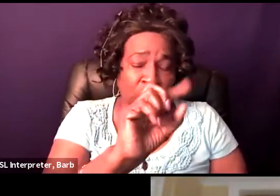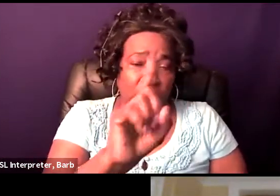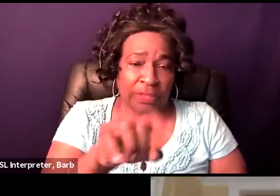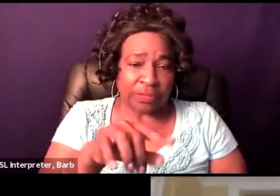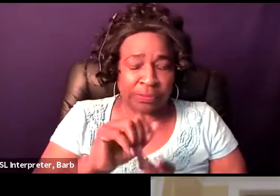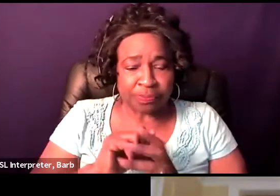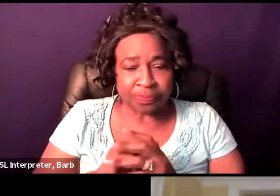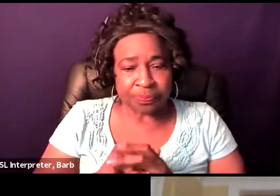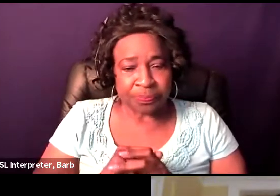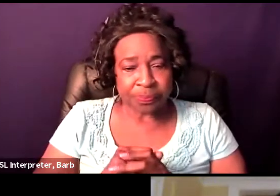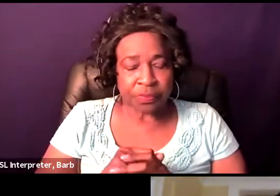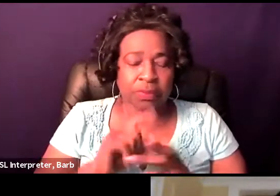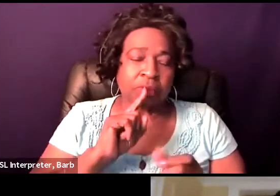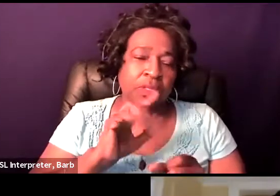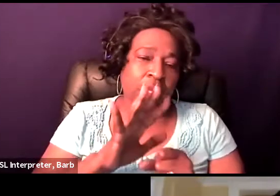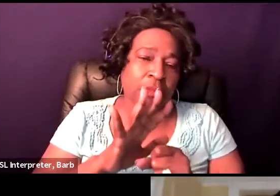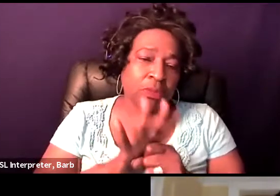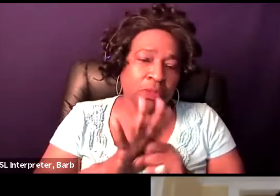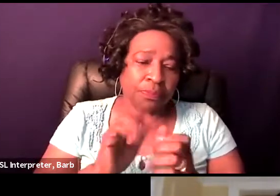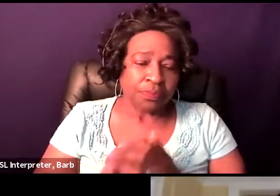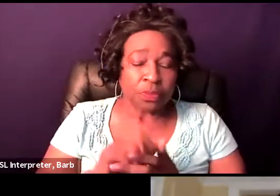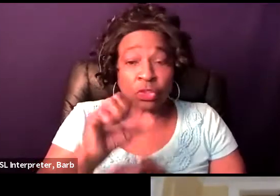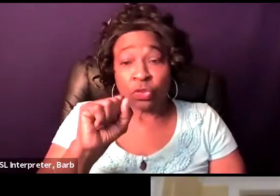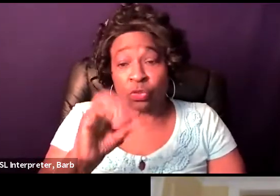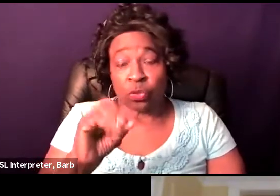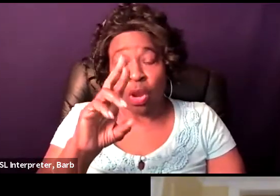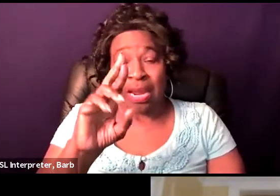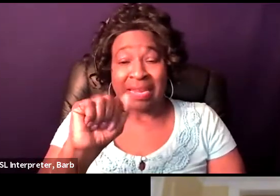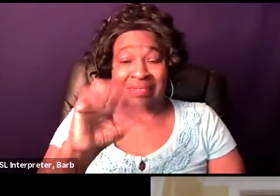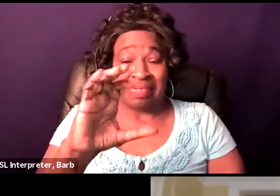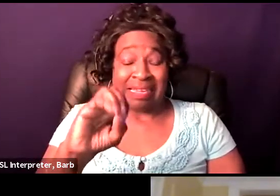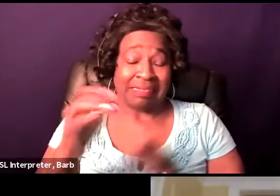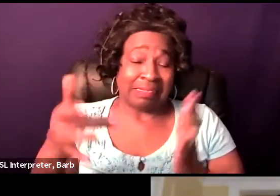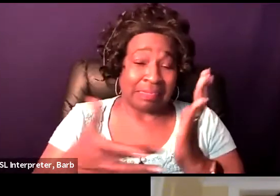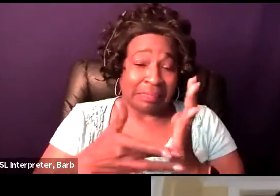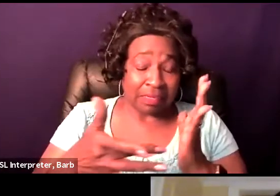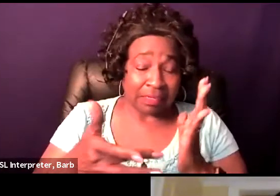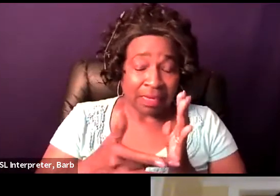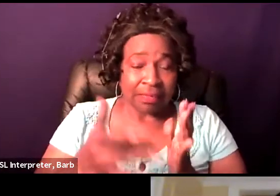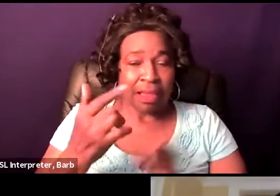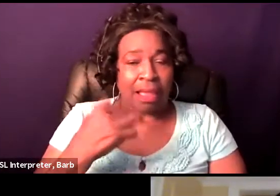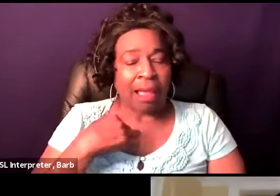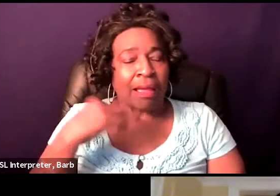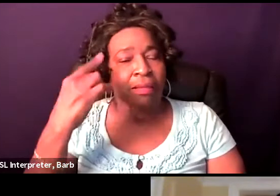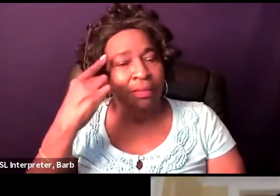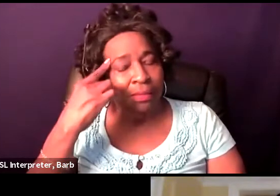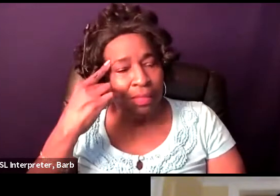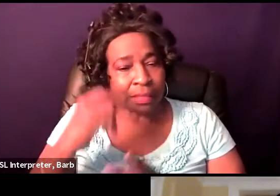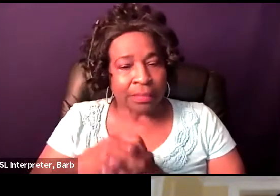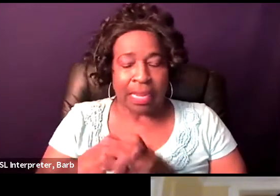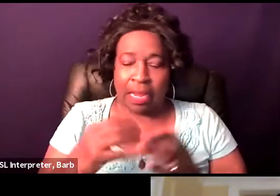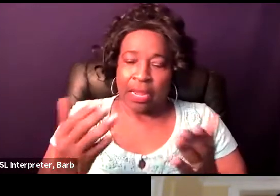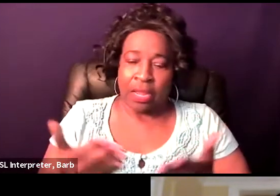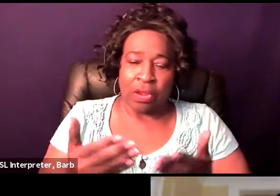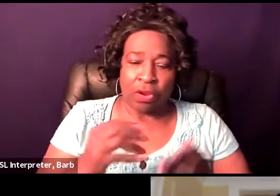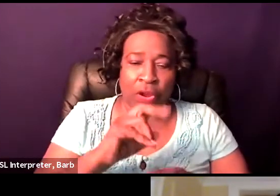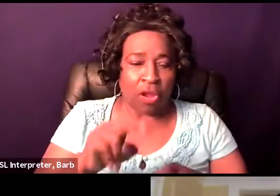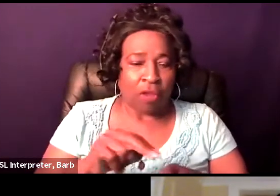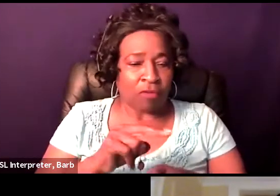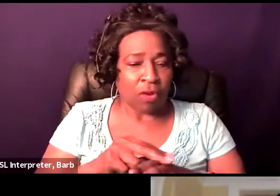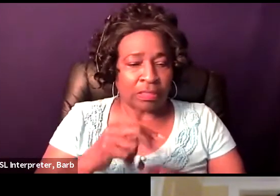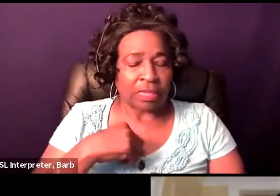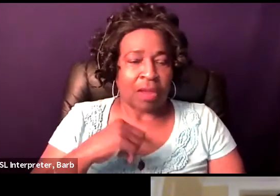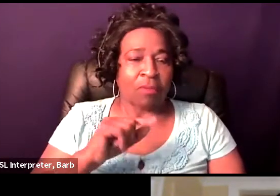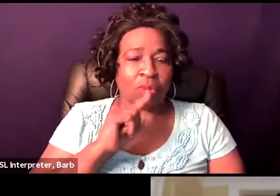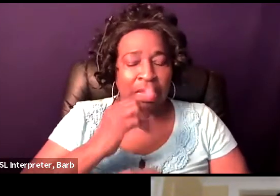Yeah, absolutely. So race as a technology, I think, you know, here, of course, I am really